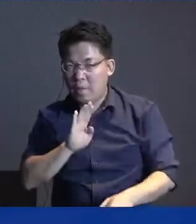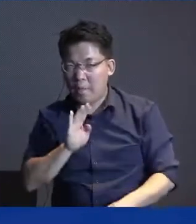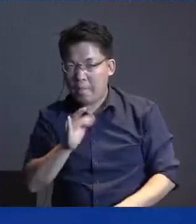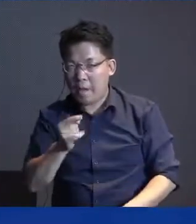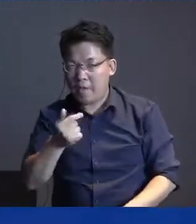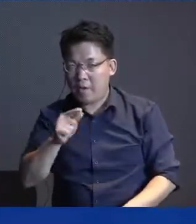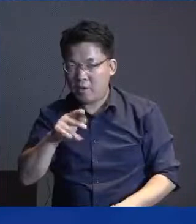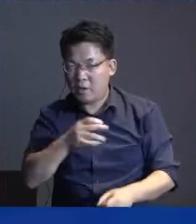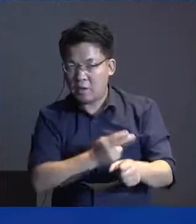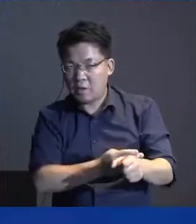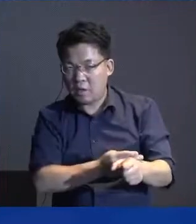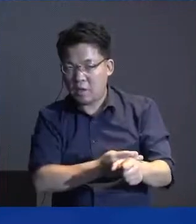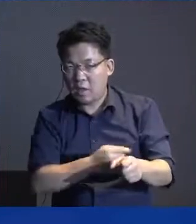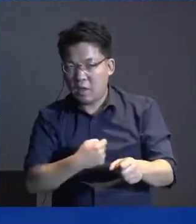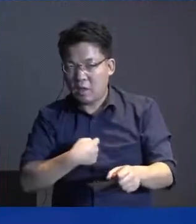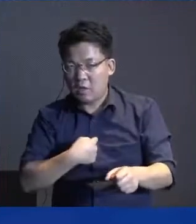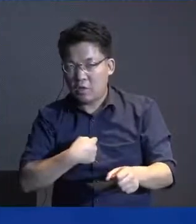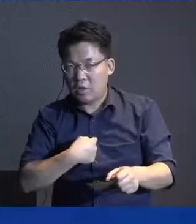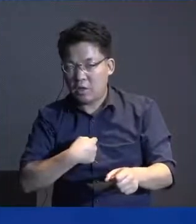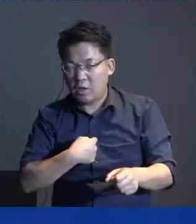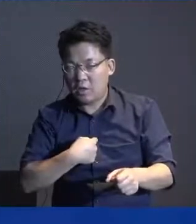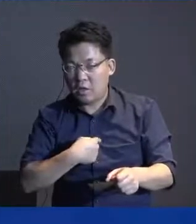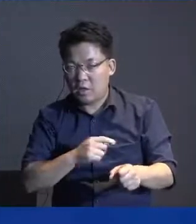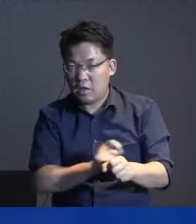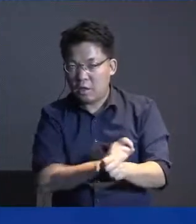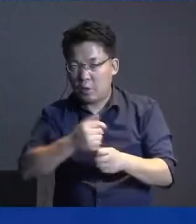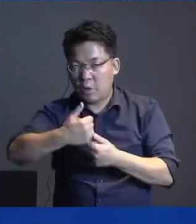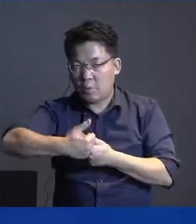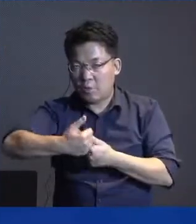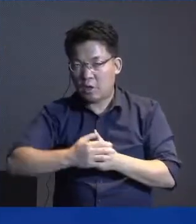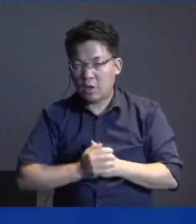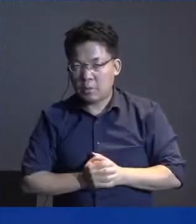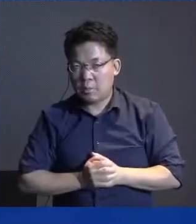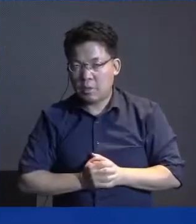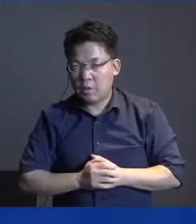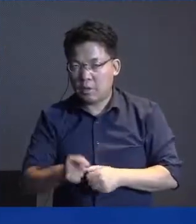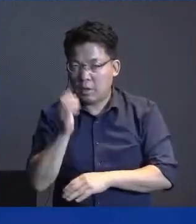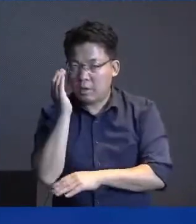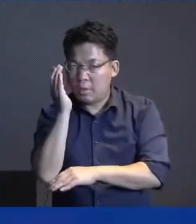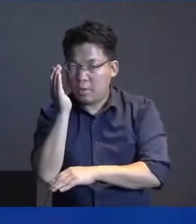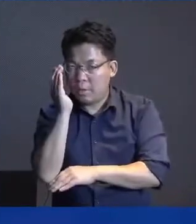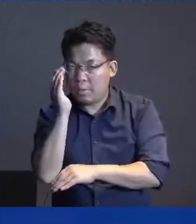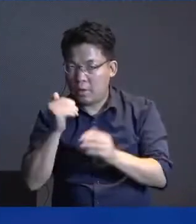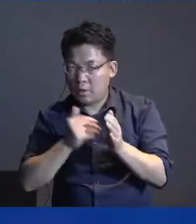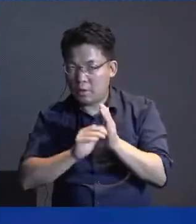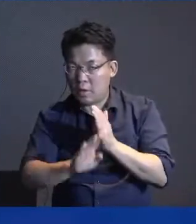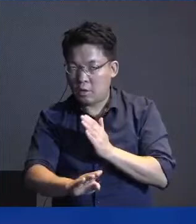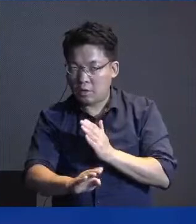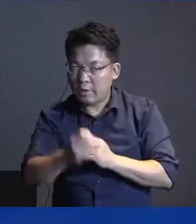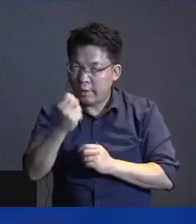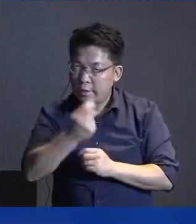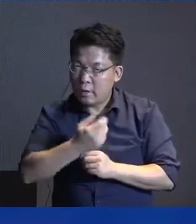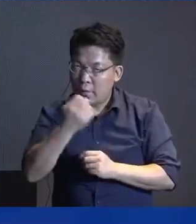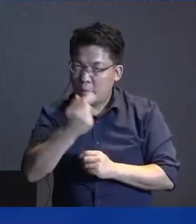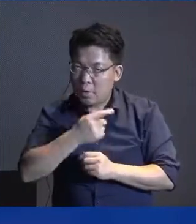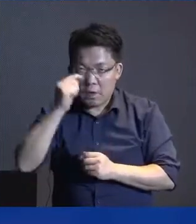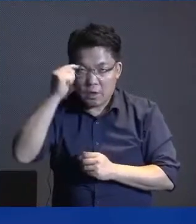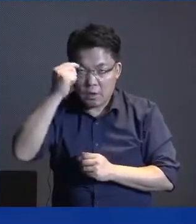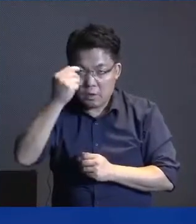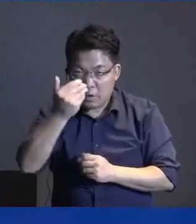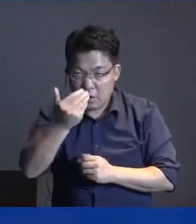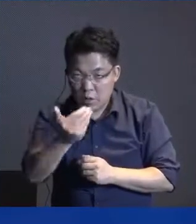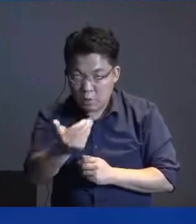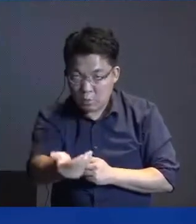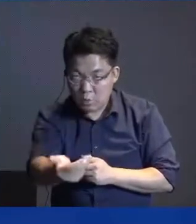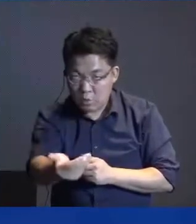few questions for Dr. Banerjee before we move to the next presenter, given that he has to move